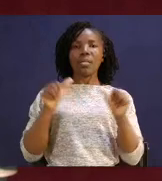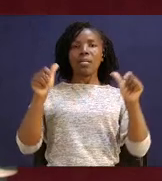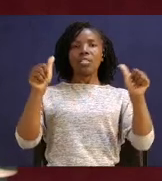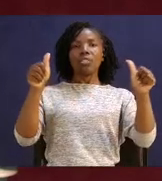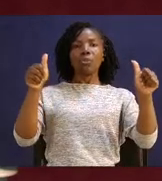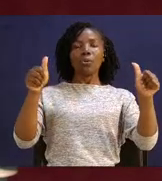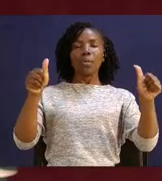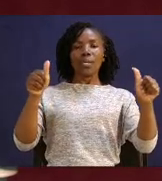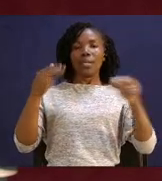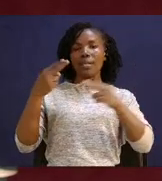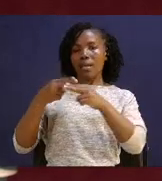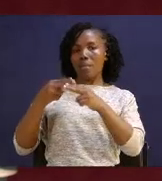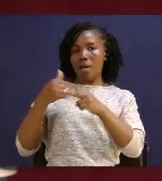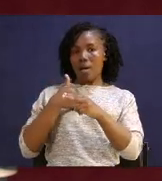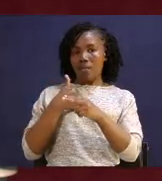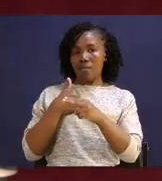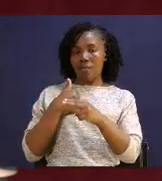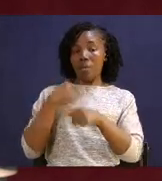it.